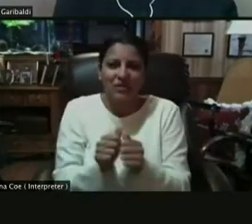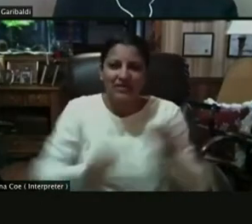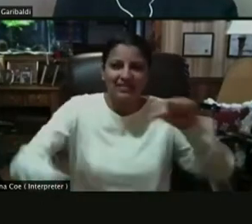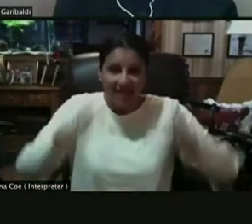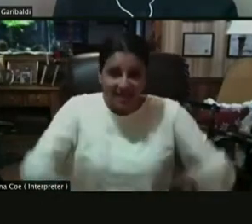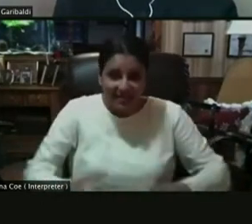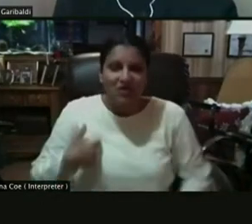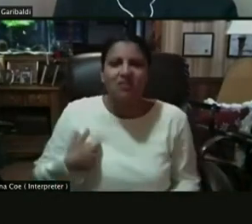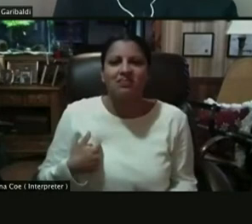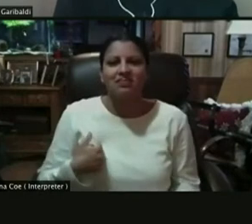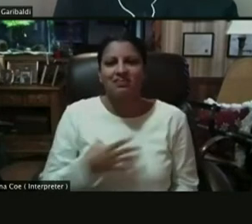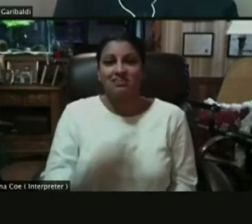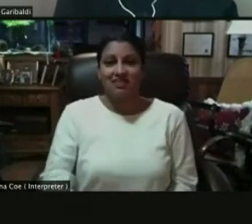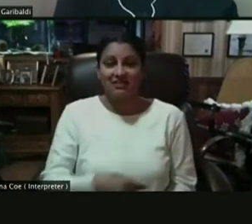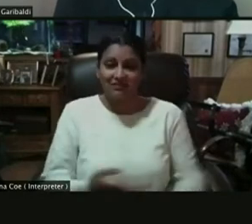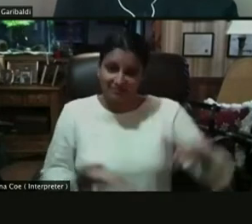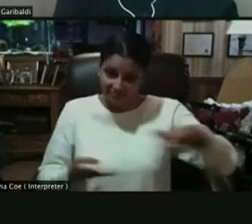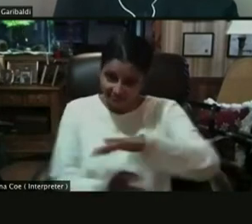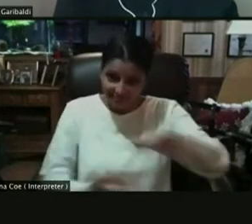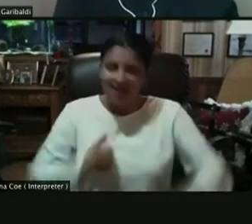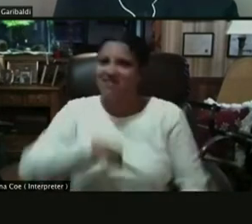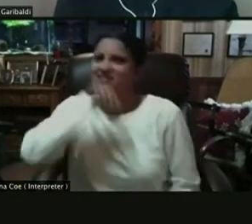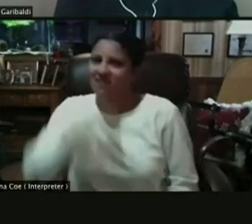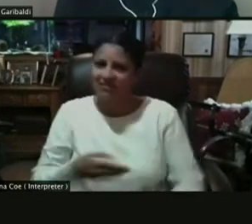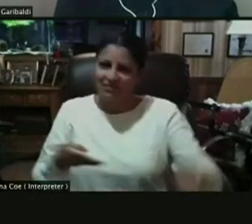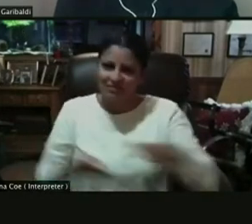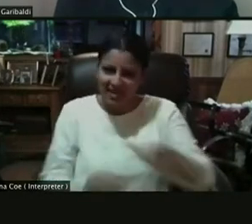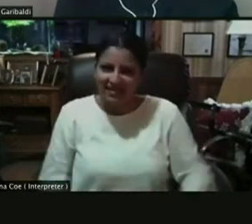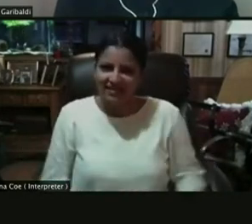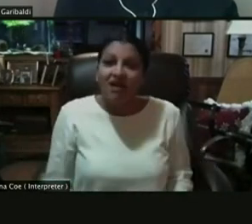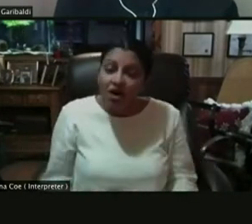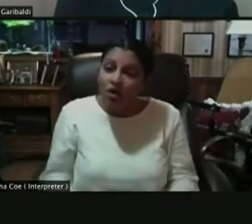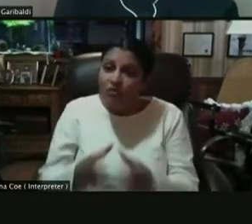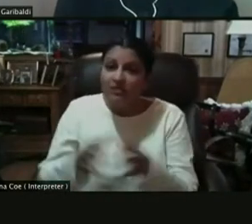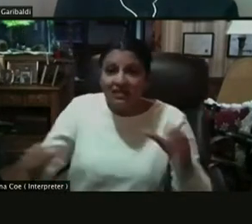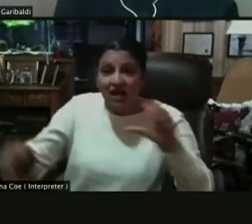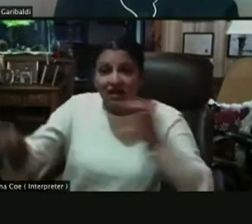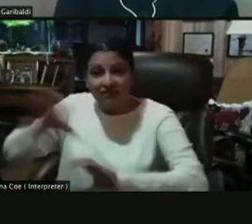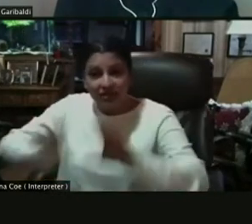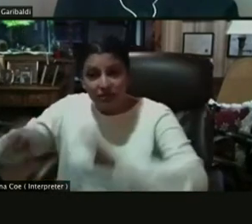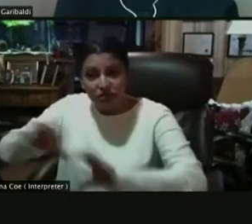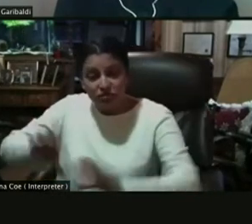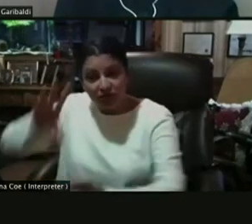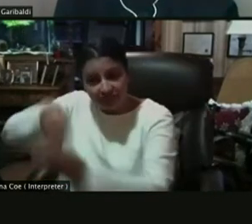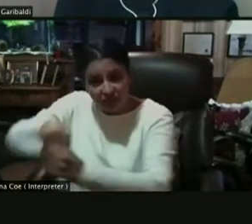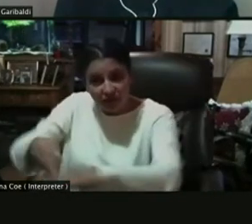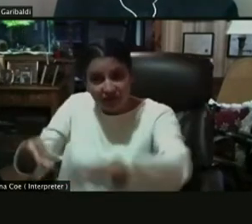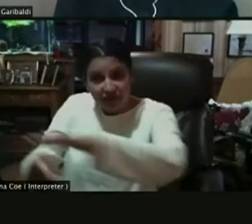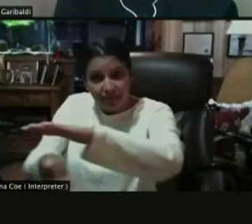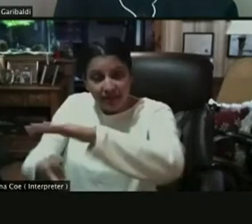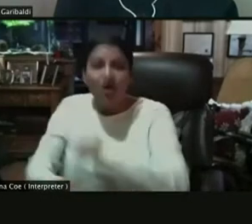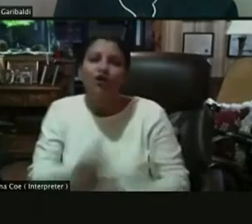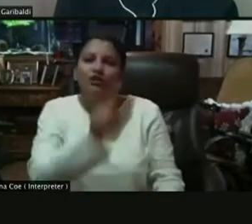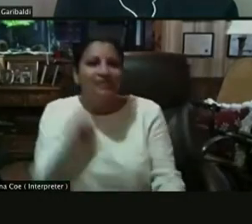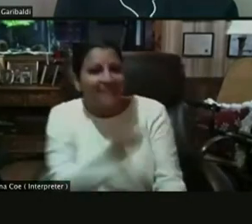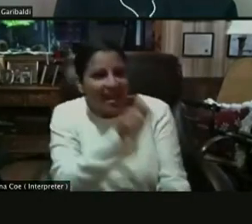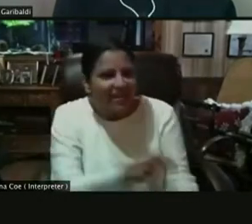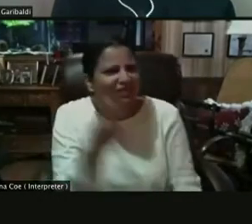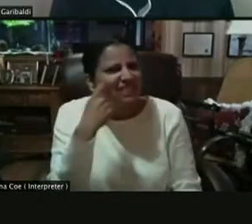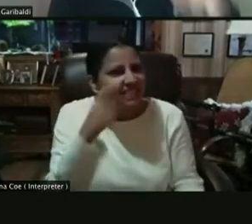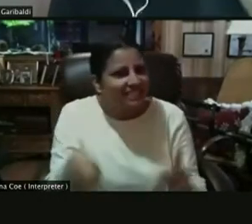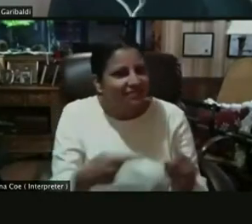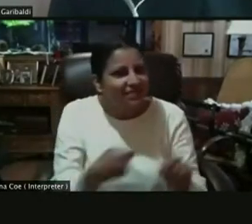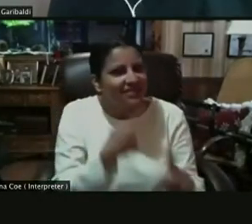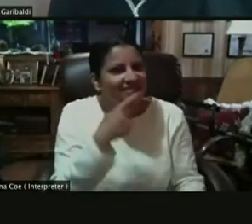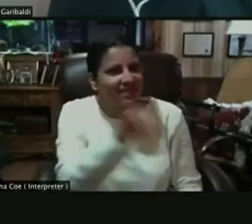also love to bake, so that's there's a lot of chemistry in baking. Yeah, there's a lot of chemistry in baking. Exactly. I was just about to say that